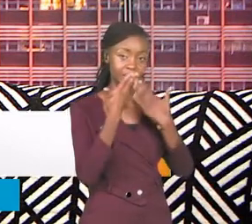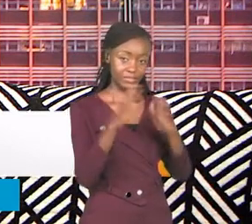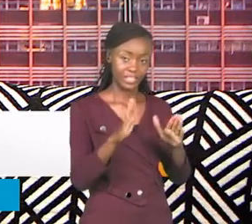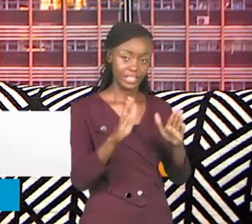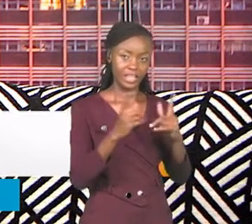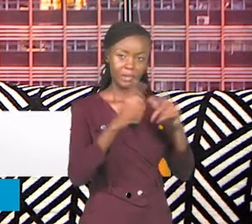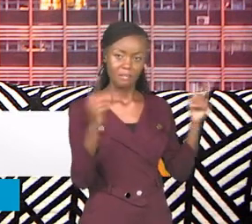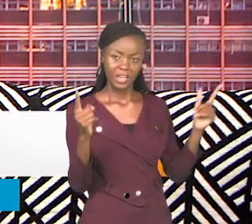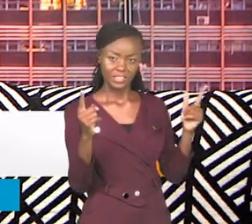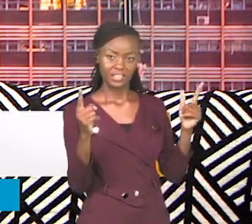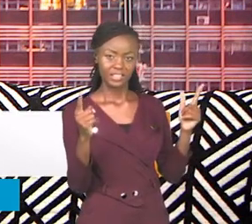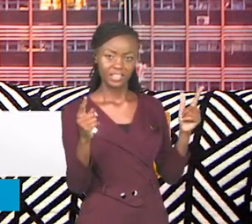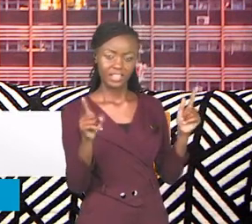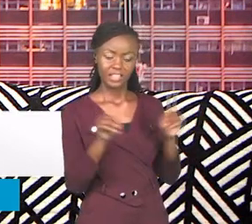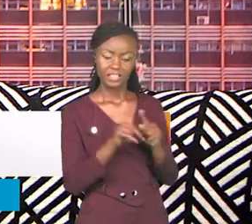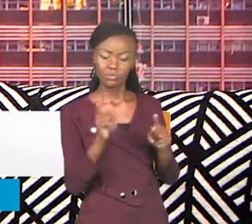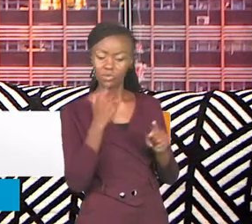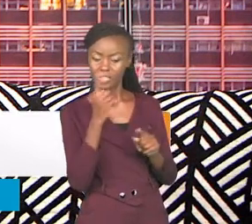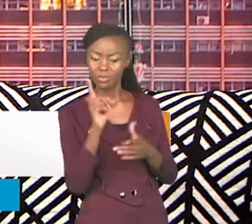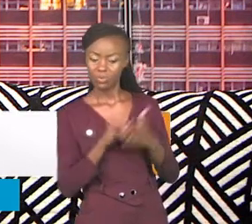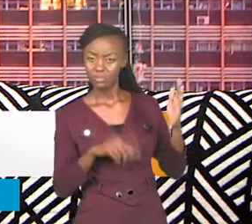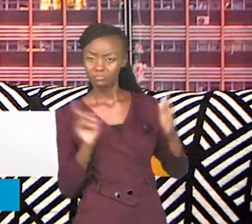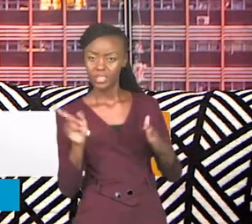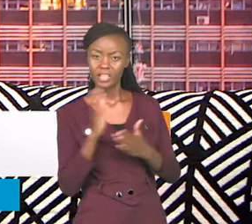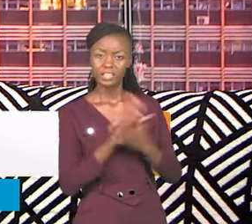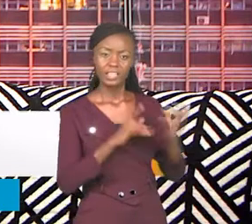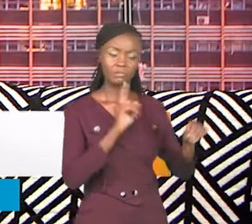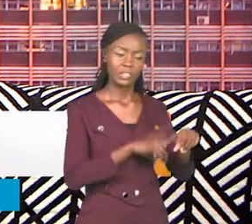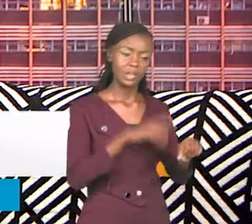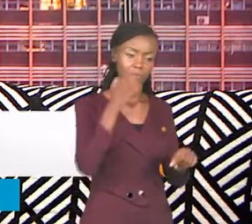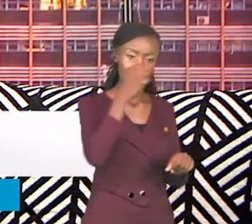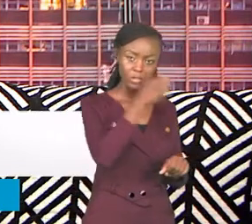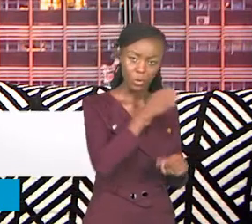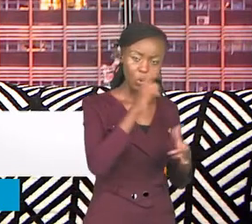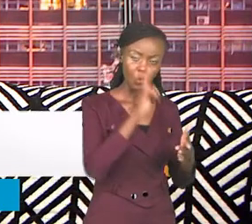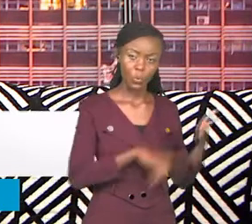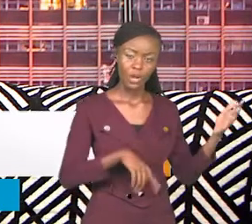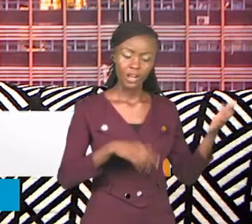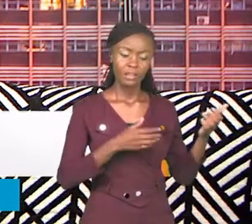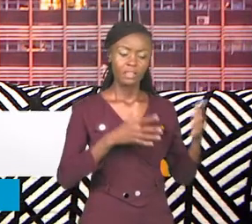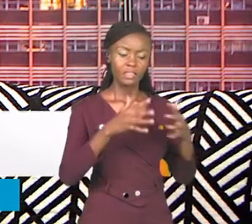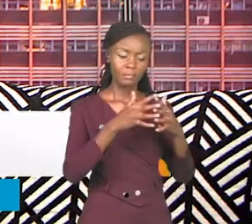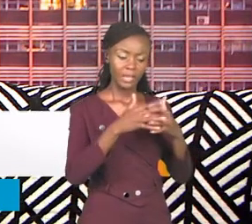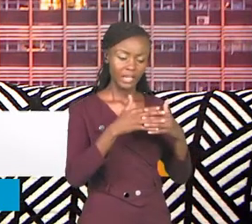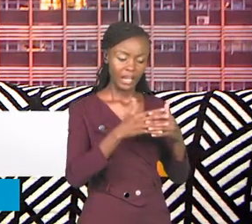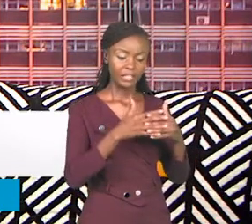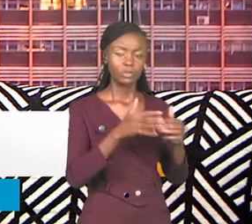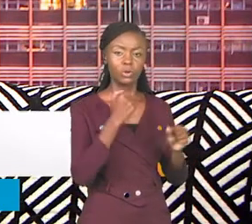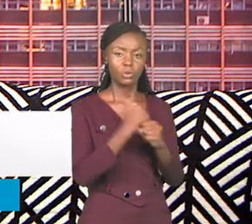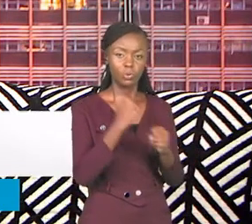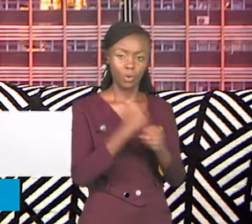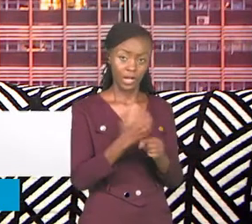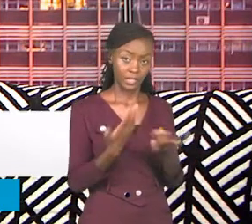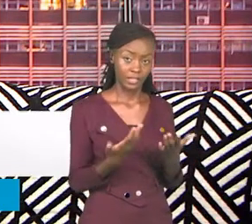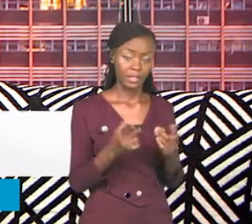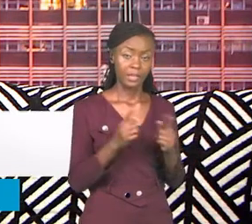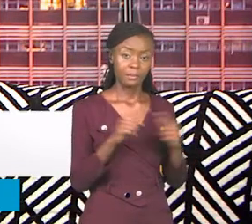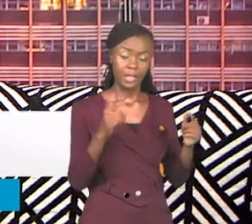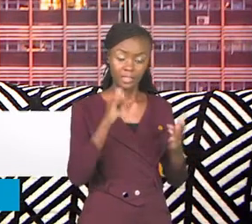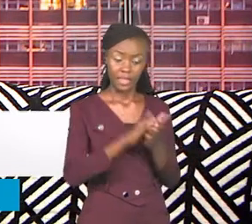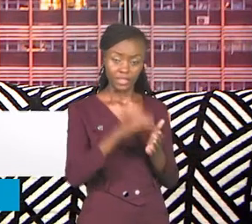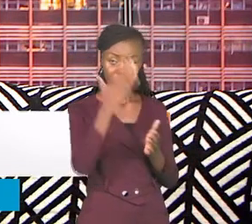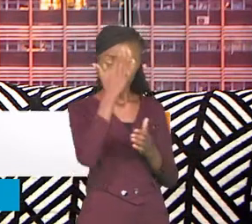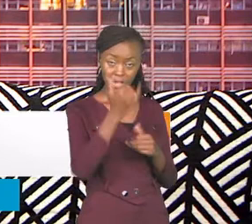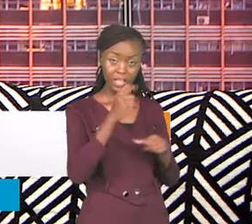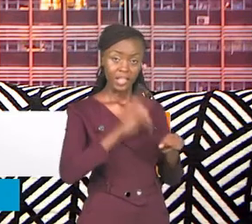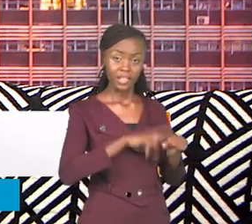but like you rightly put it, we sometimes ignore the mechanical condition of the vehicle. Yes. And that's why when you